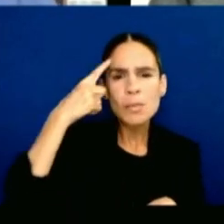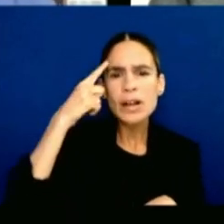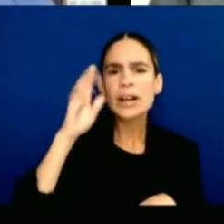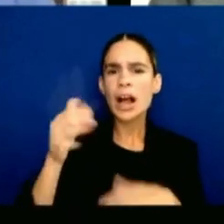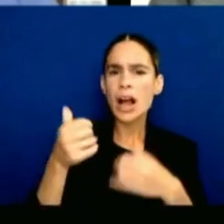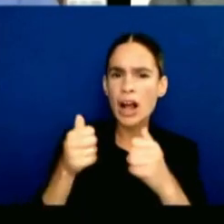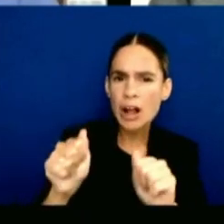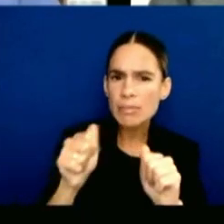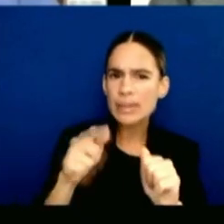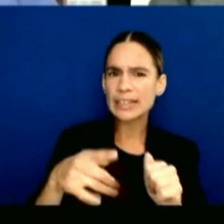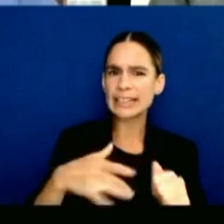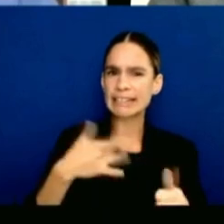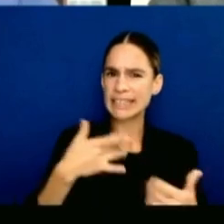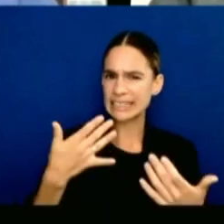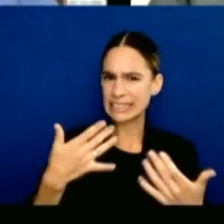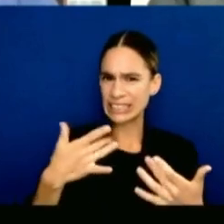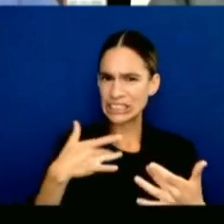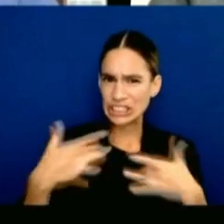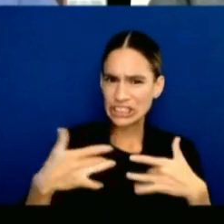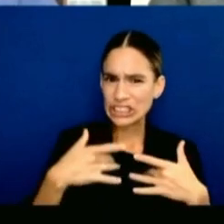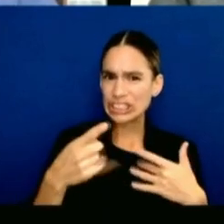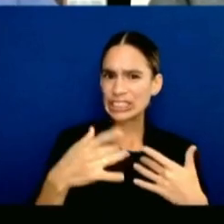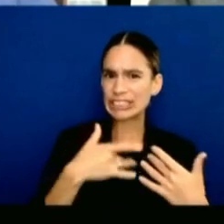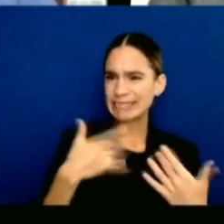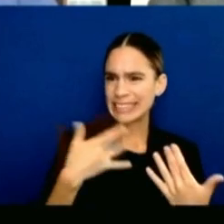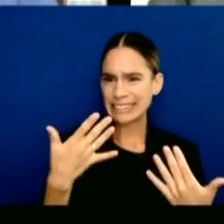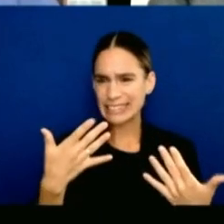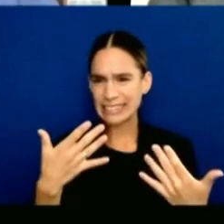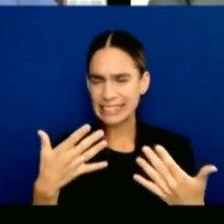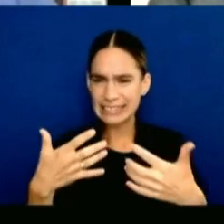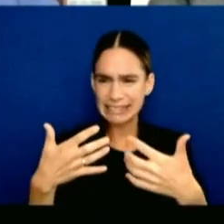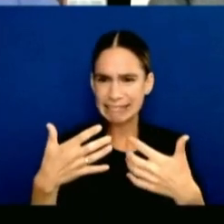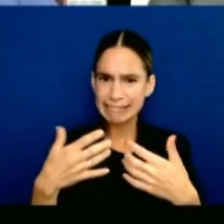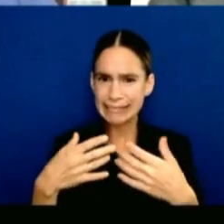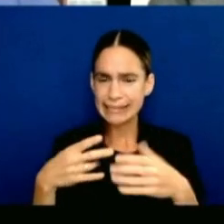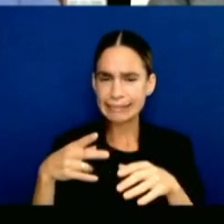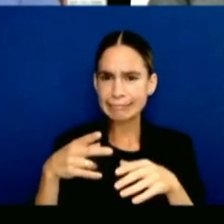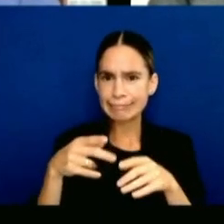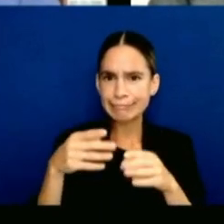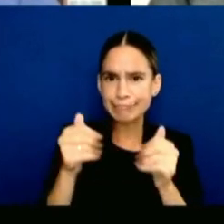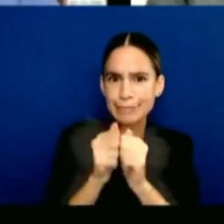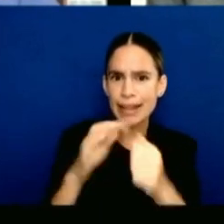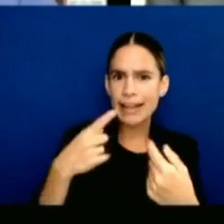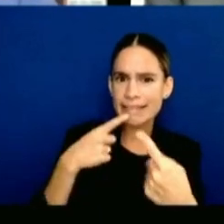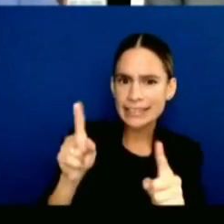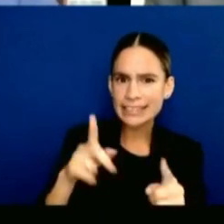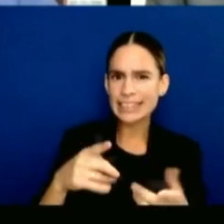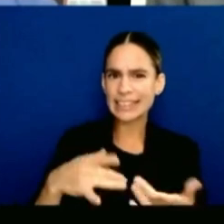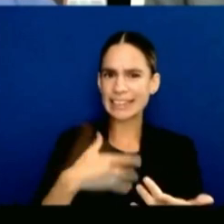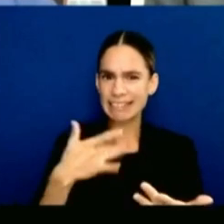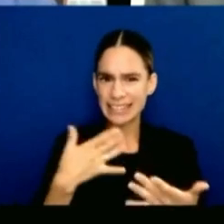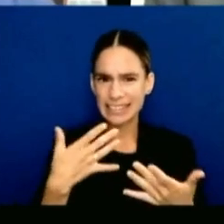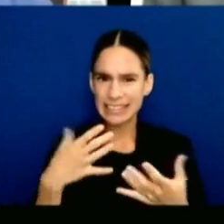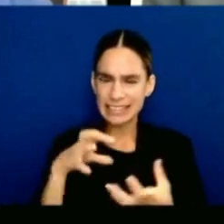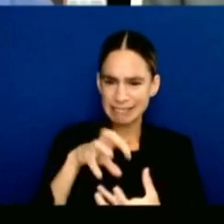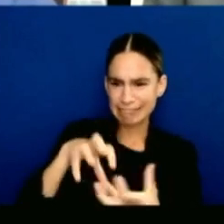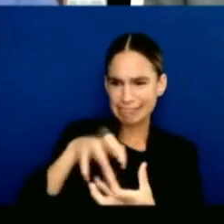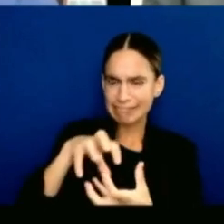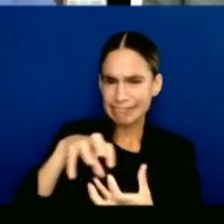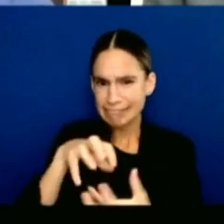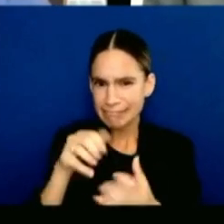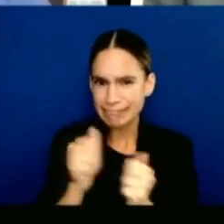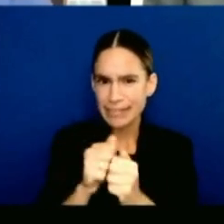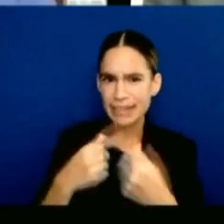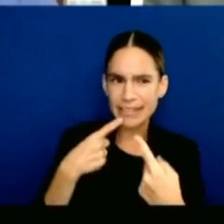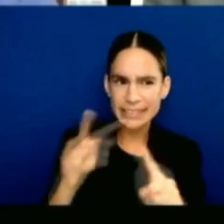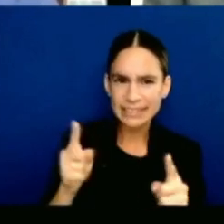not the case. The corners that are being cut are things like doing this manufacturing at risk so you don't have a long lag time after the